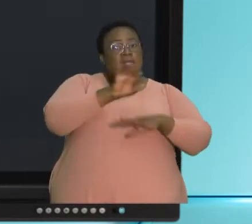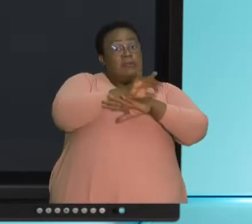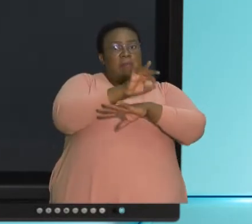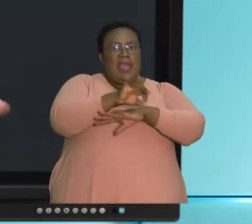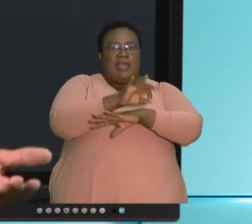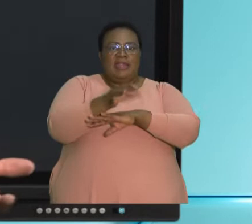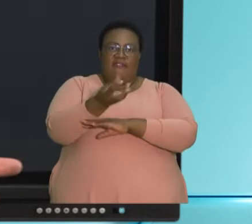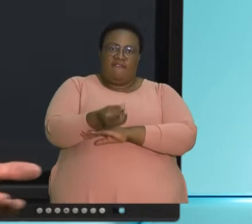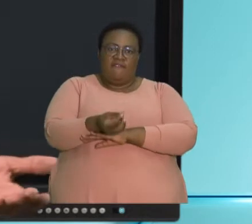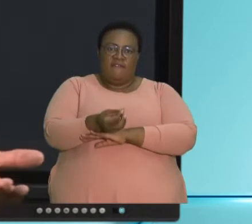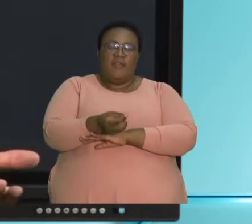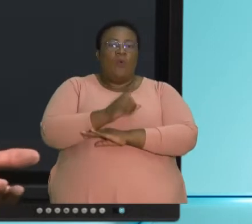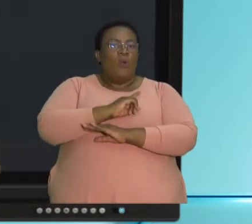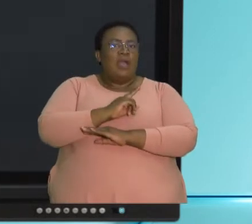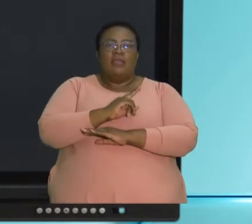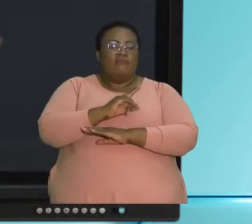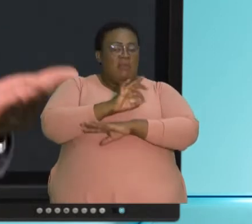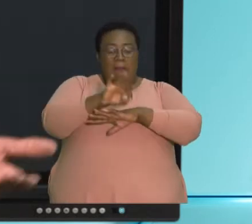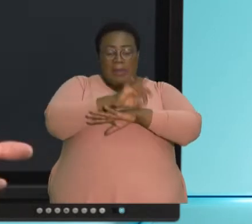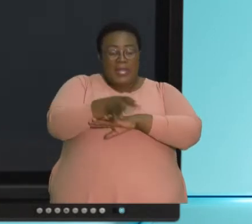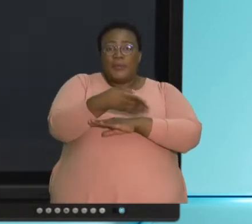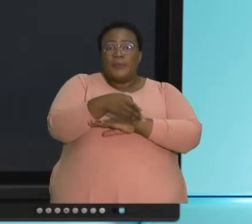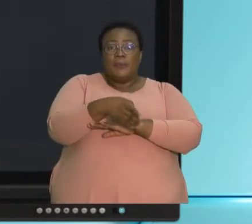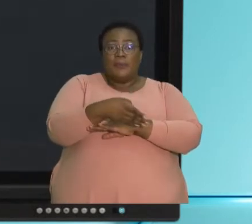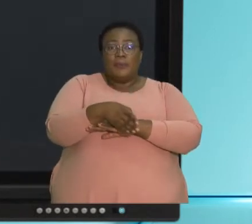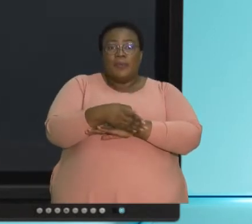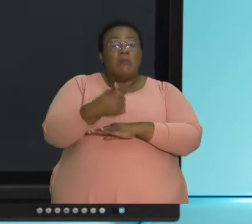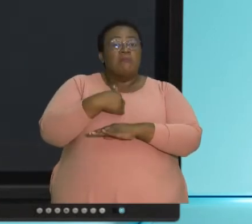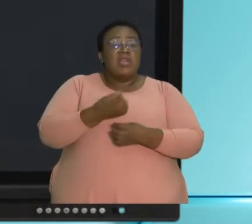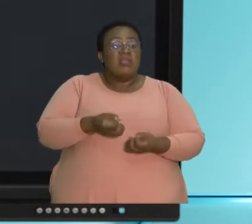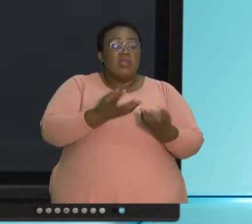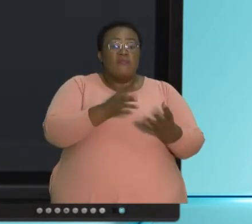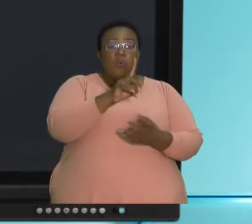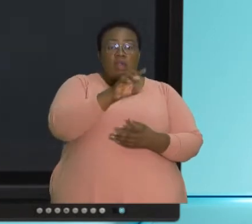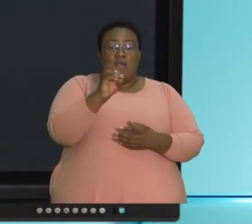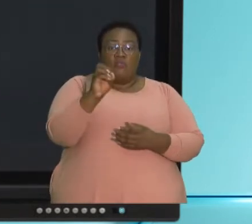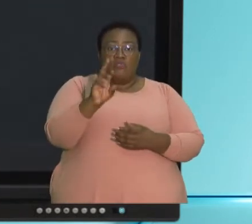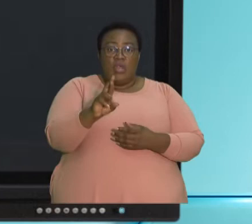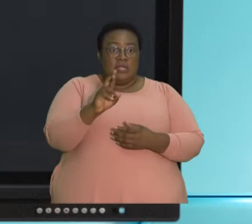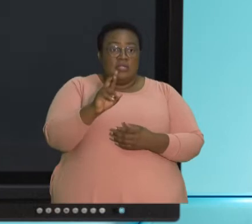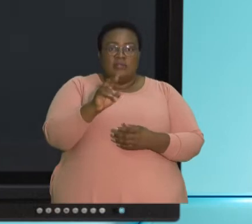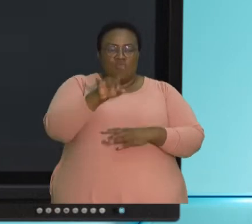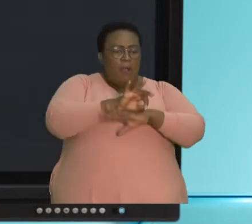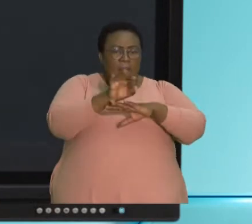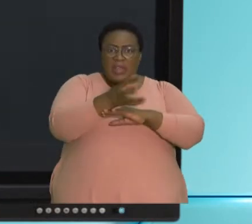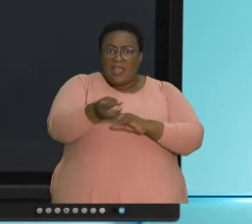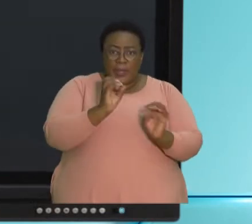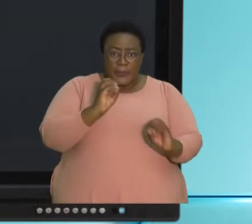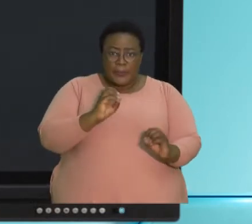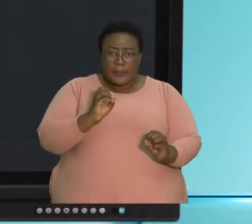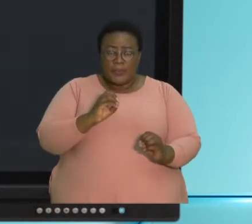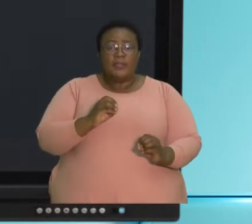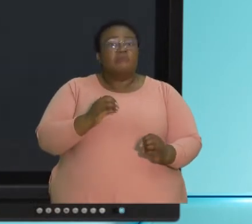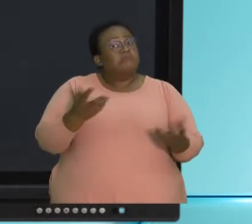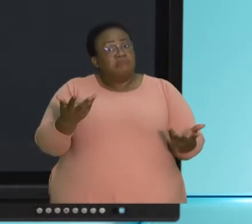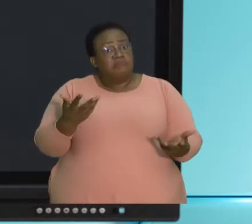place, because if you don't have a plan in place, then if I give you 100 Rand right now and you don't have a plan for it, definitely if I give you